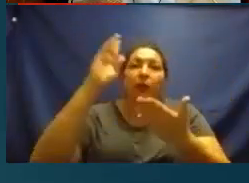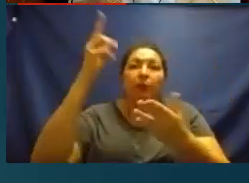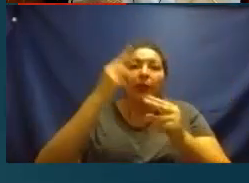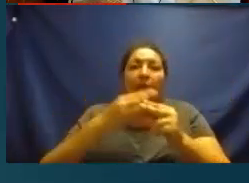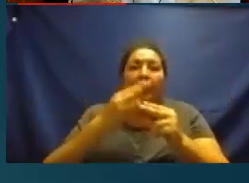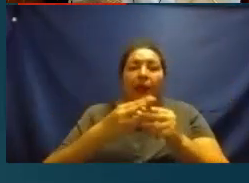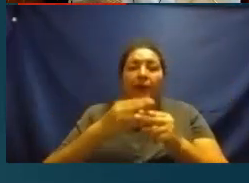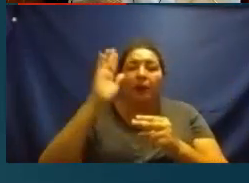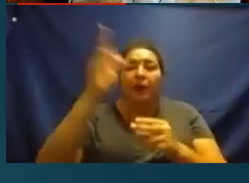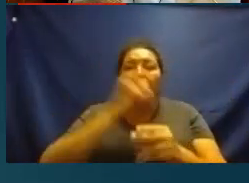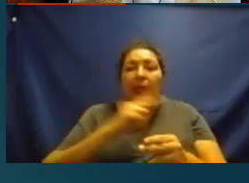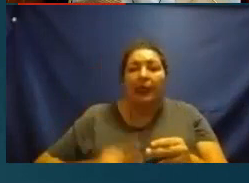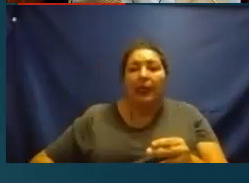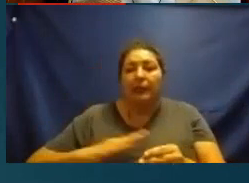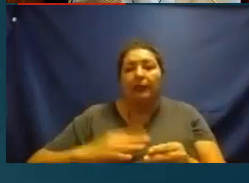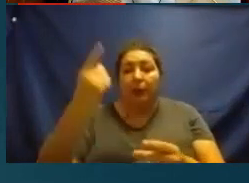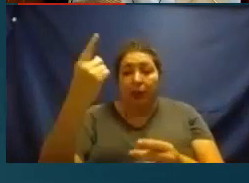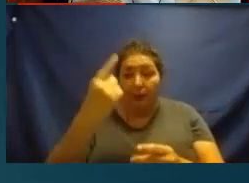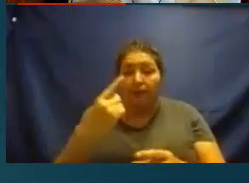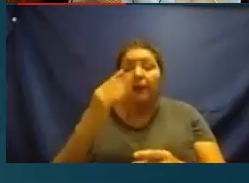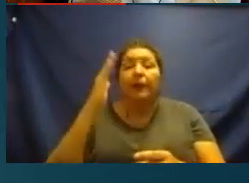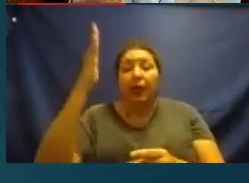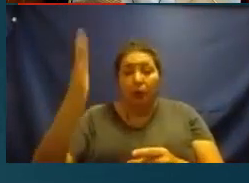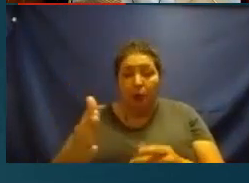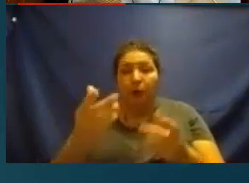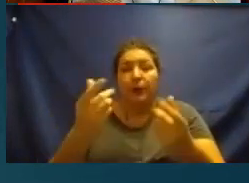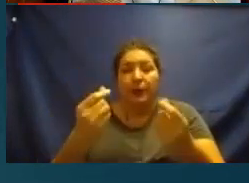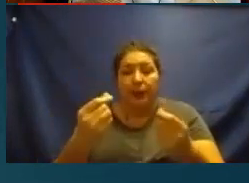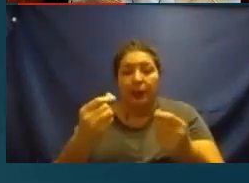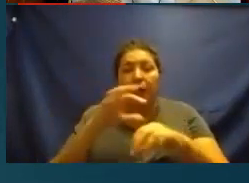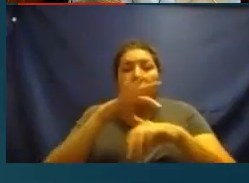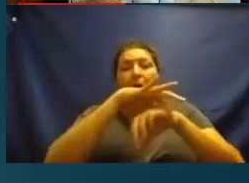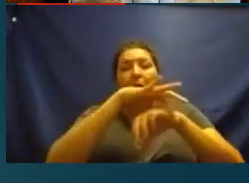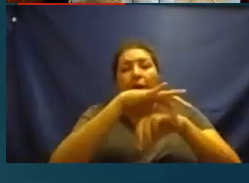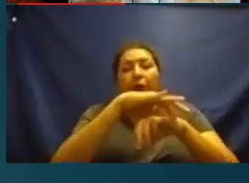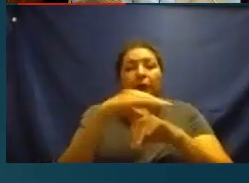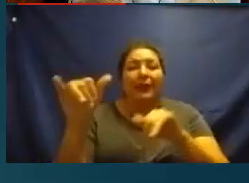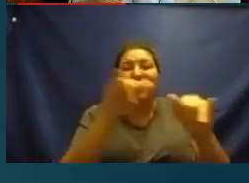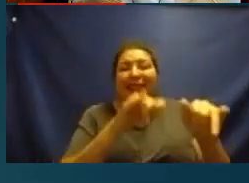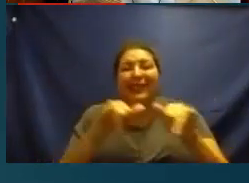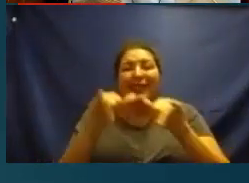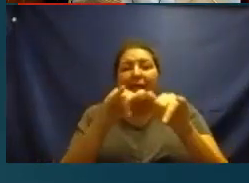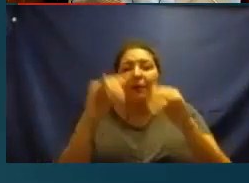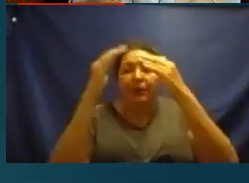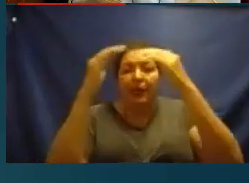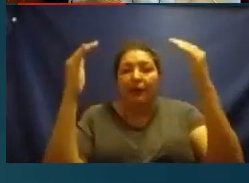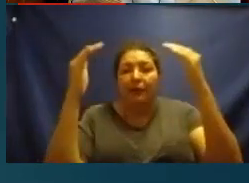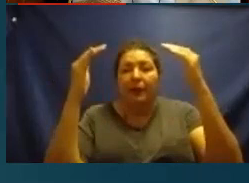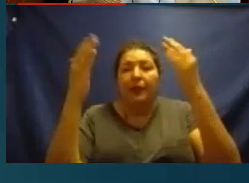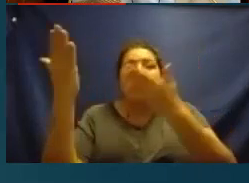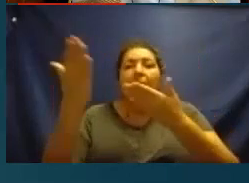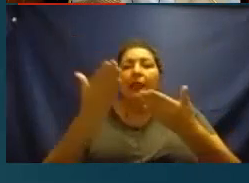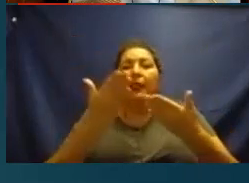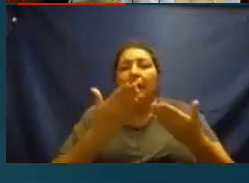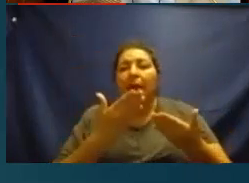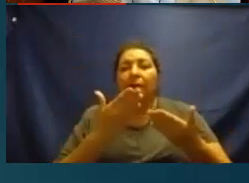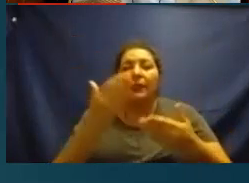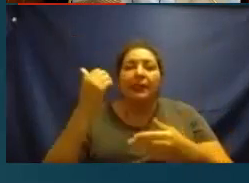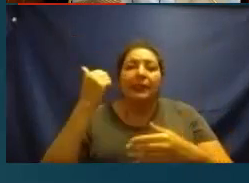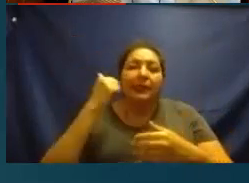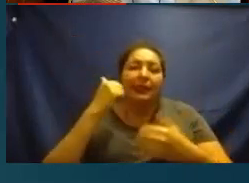thy name. Thy kingdom come, thy will be done, on earth as it is in heaven. Give us this day